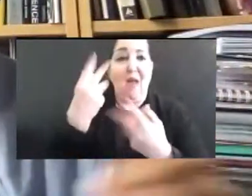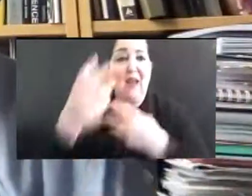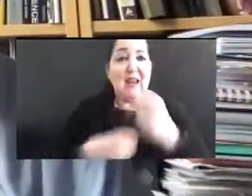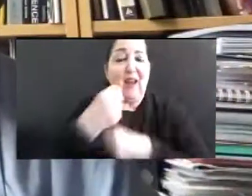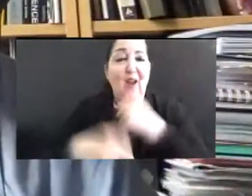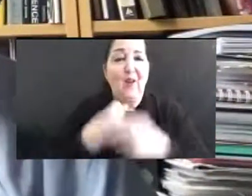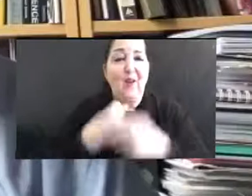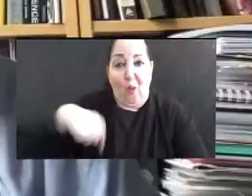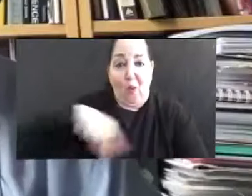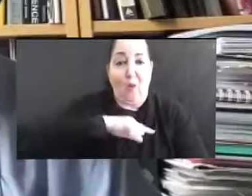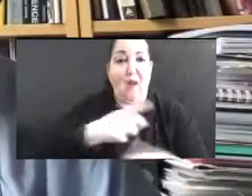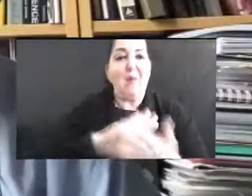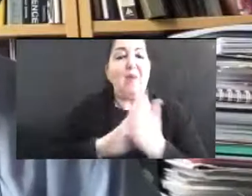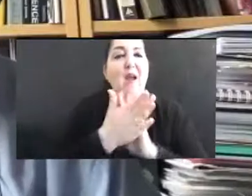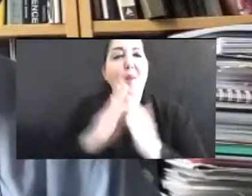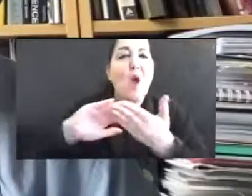of engagement.